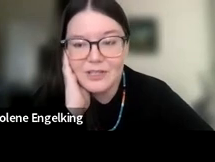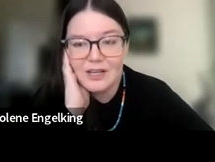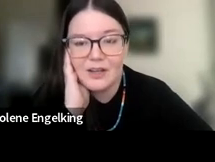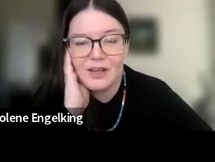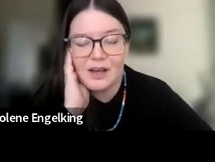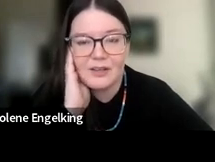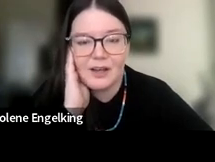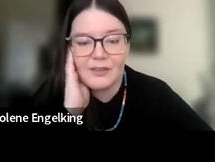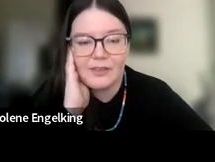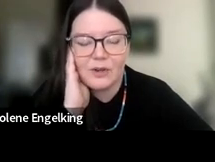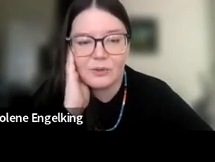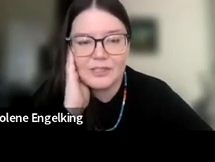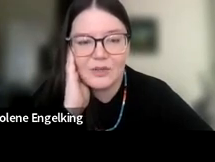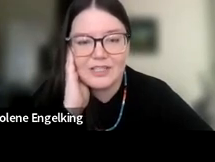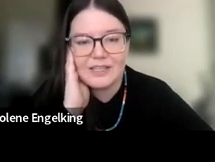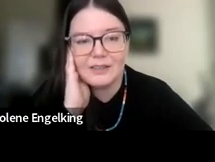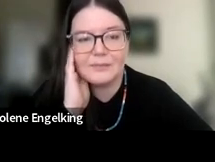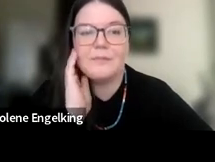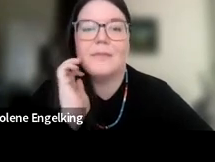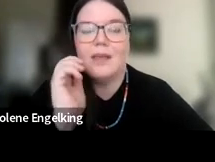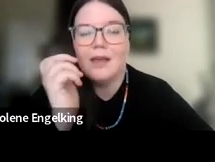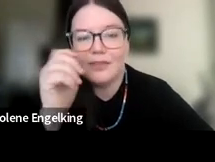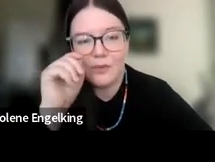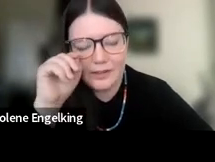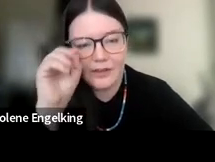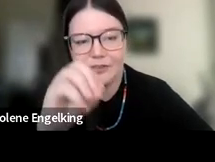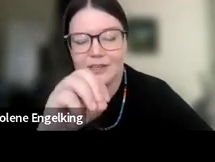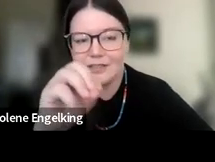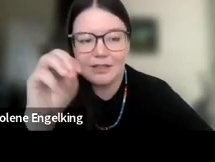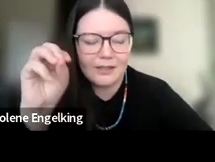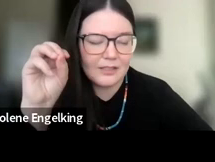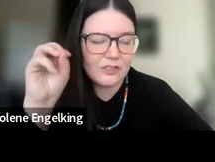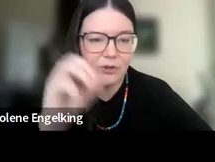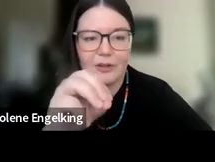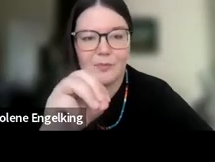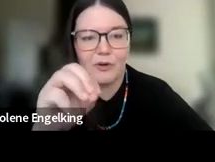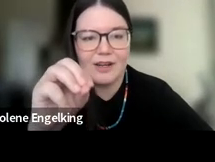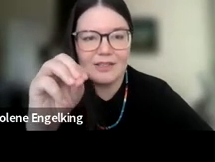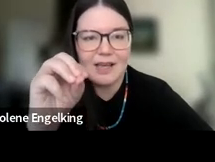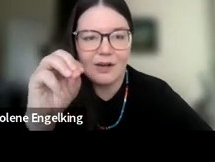really focus on the holistic ways of healing. I think one of the other things that is so incredibly important is how